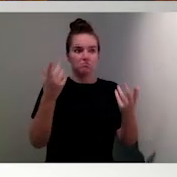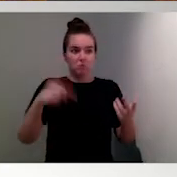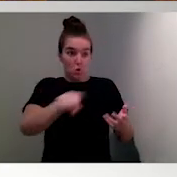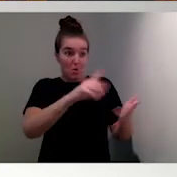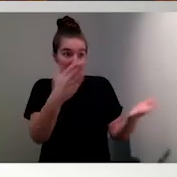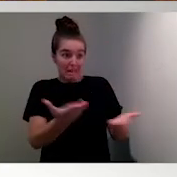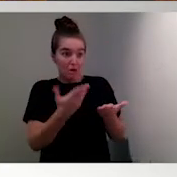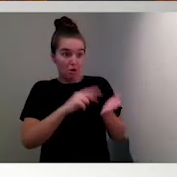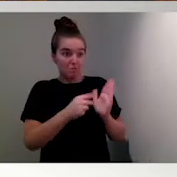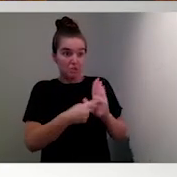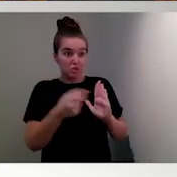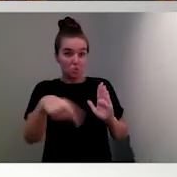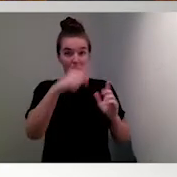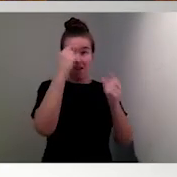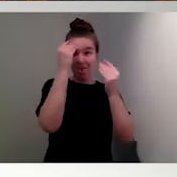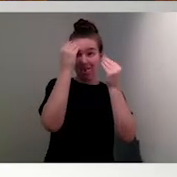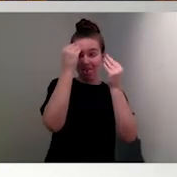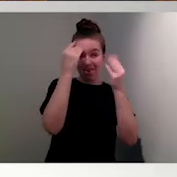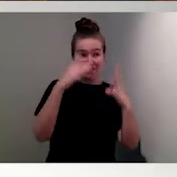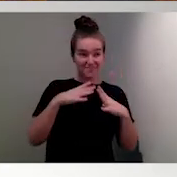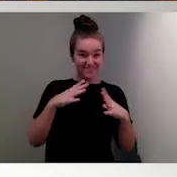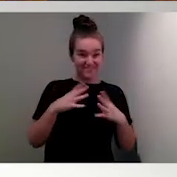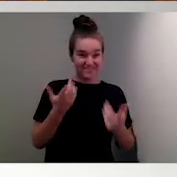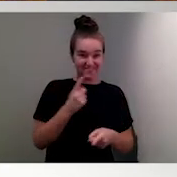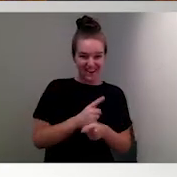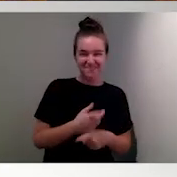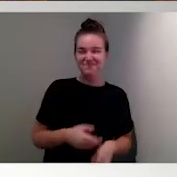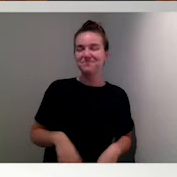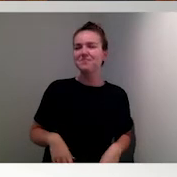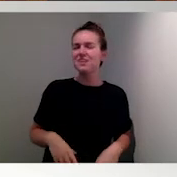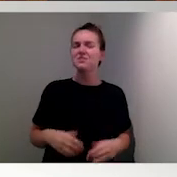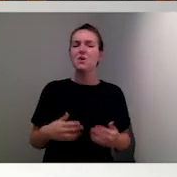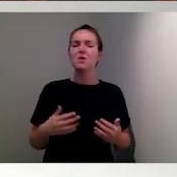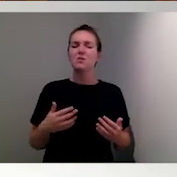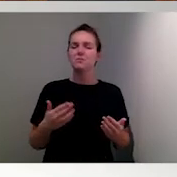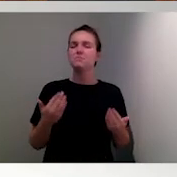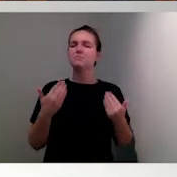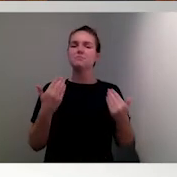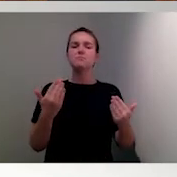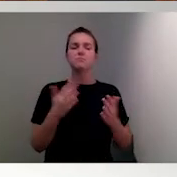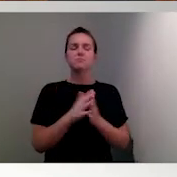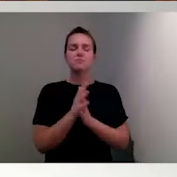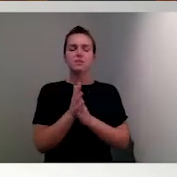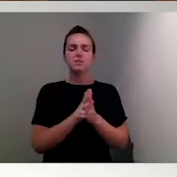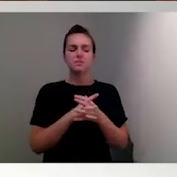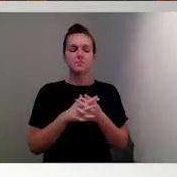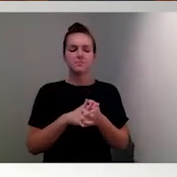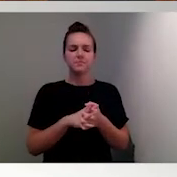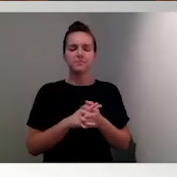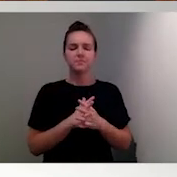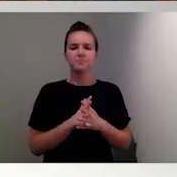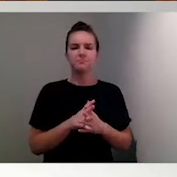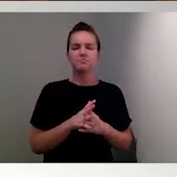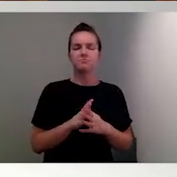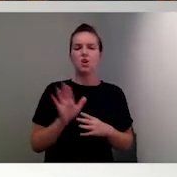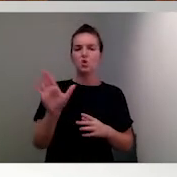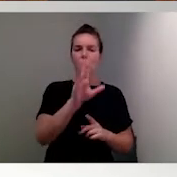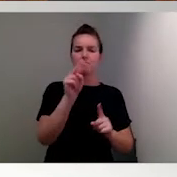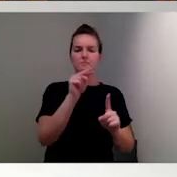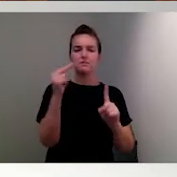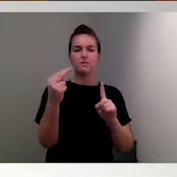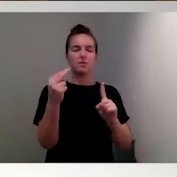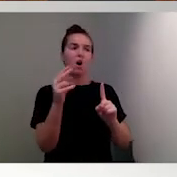so I'm glad for that, but it is, shift your perspective from thinking of it just as that would be nice to